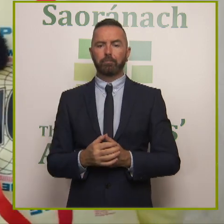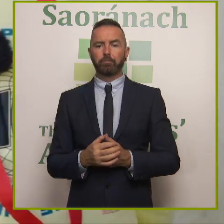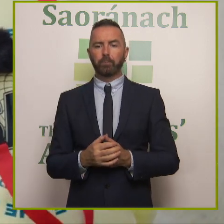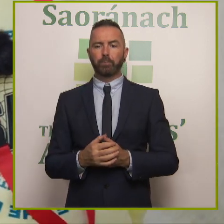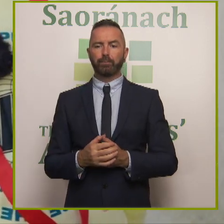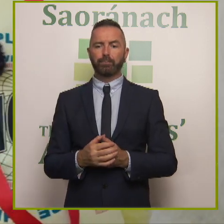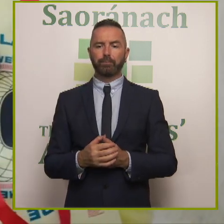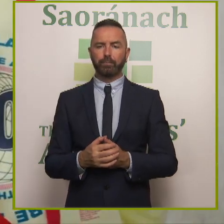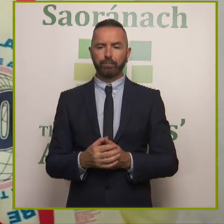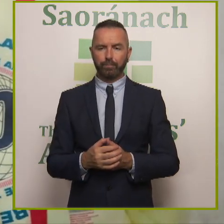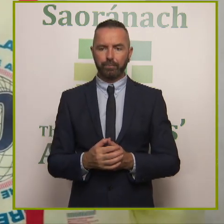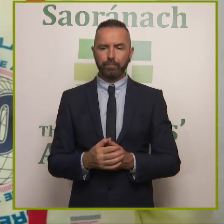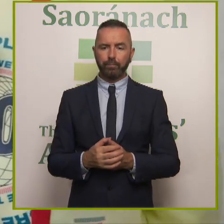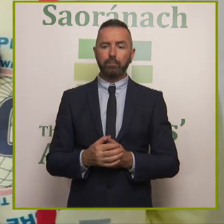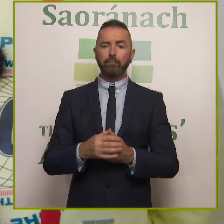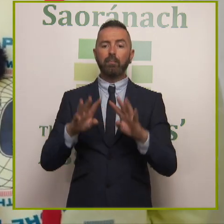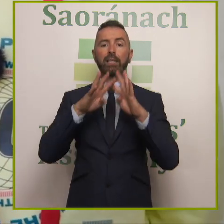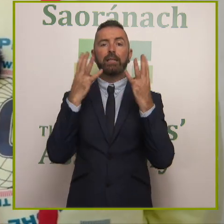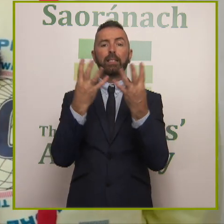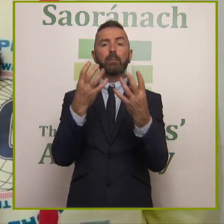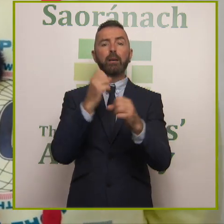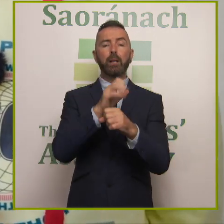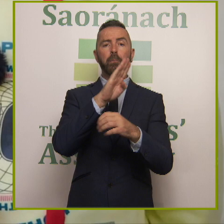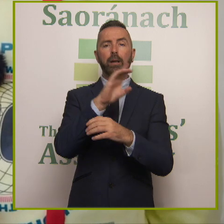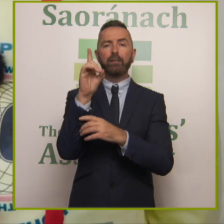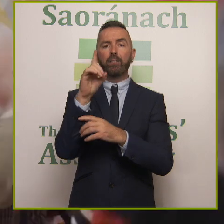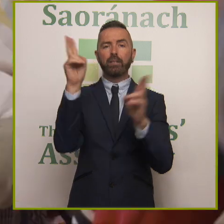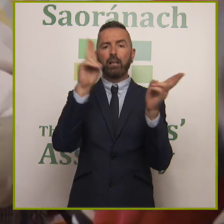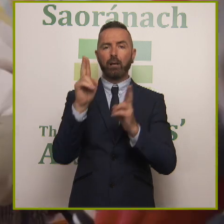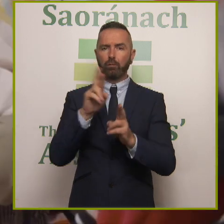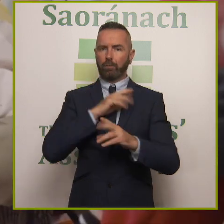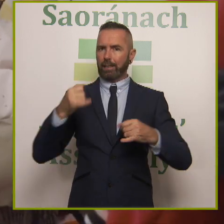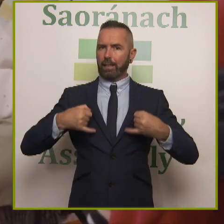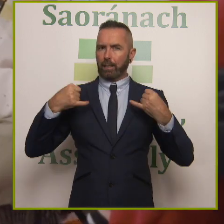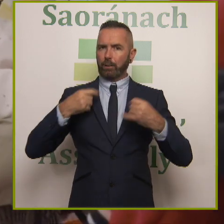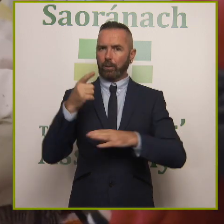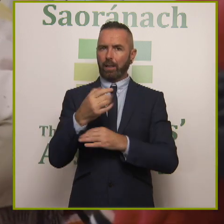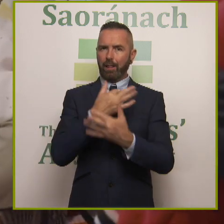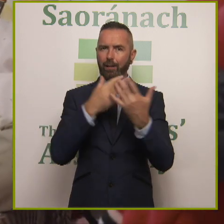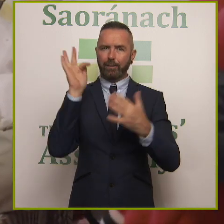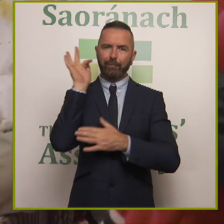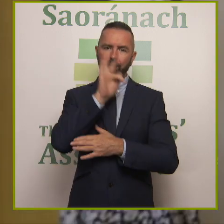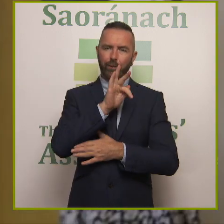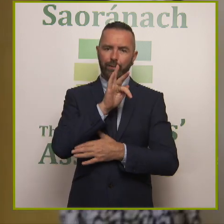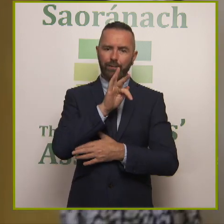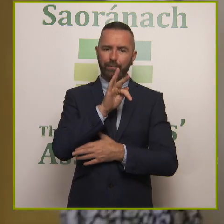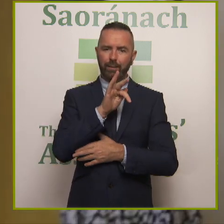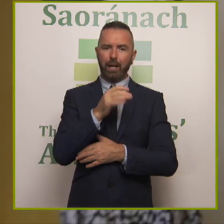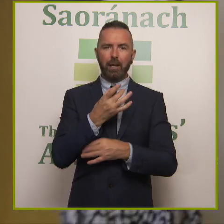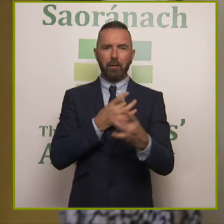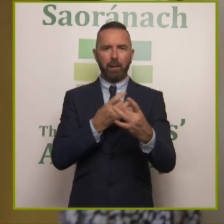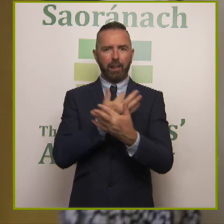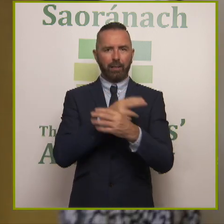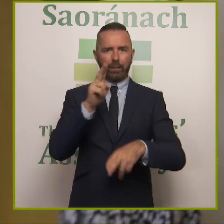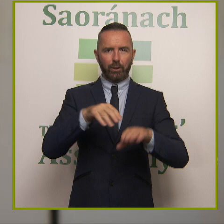The assembly was about biodiversity loss and I really enjoyed it. It was so much fun and I made tons of new friends and it was